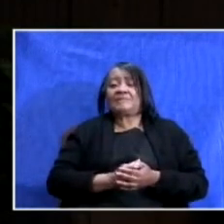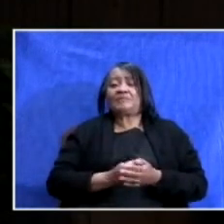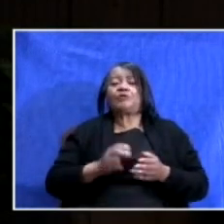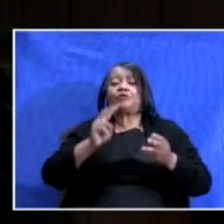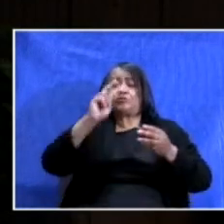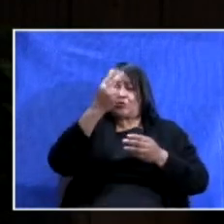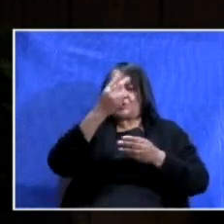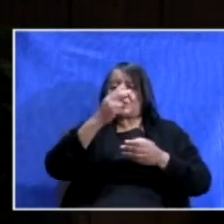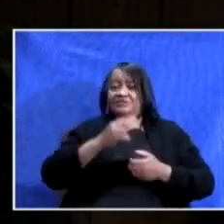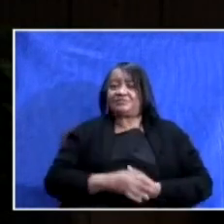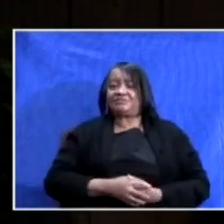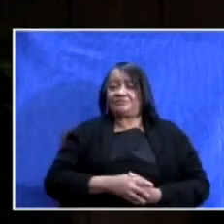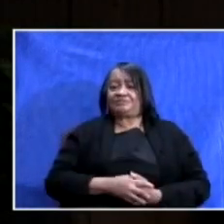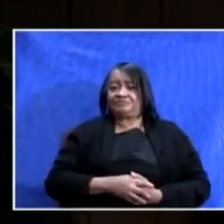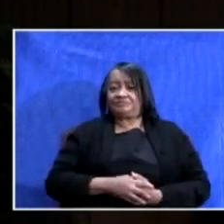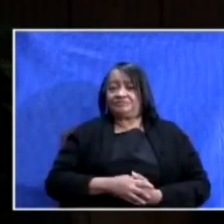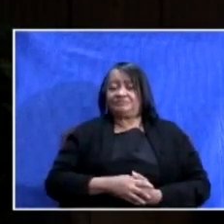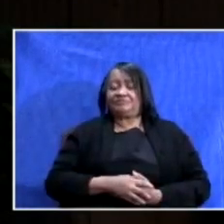twice.